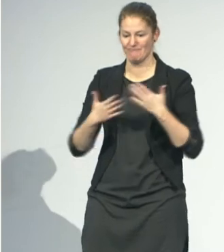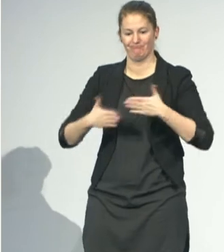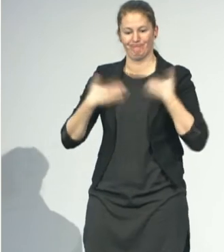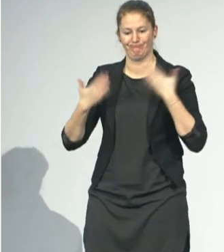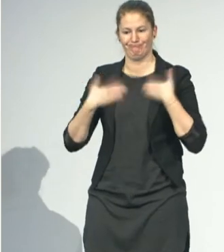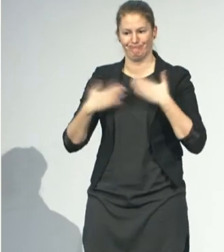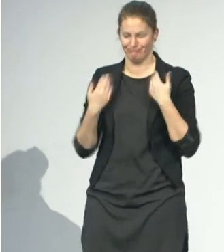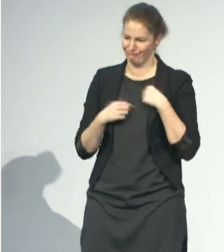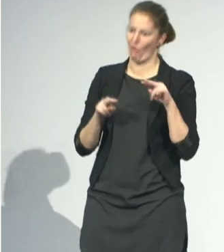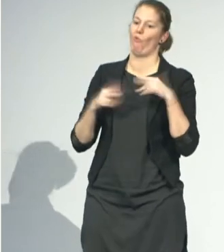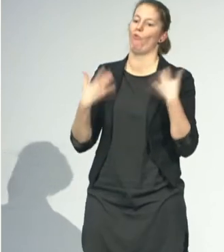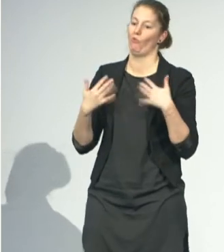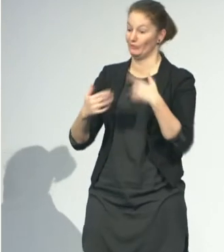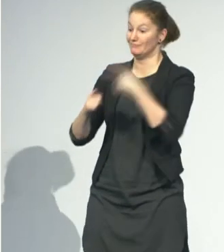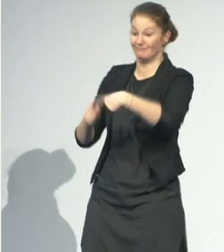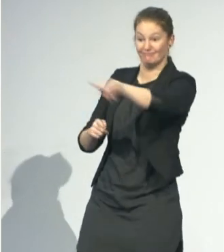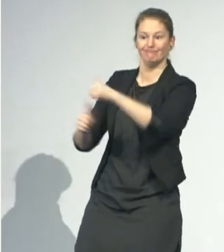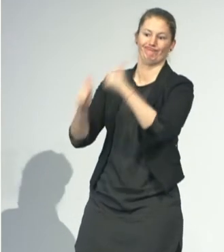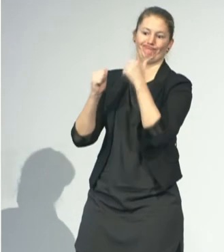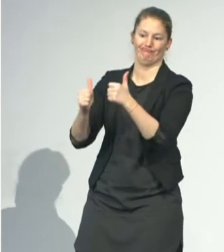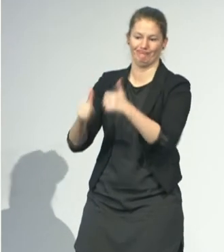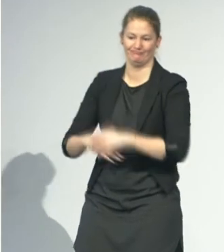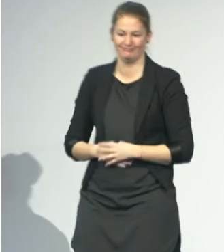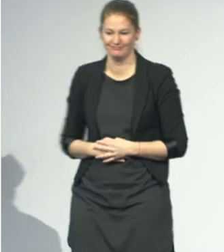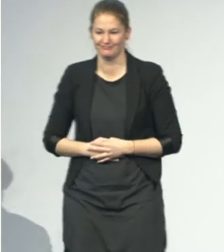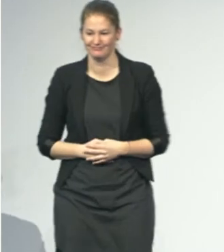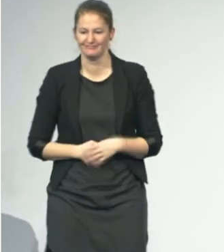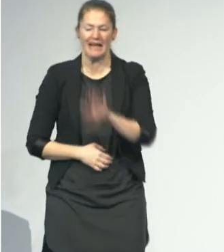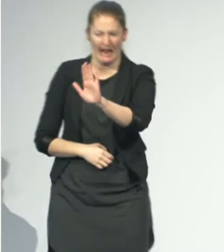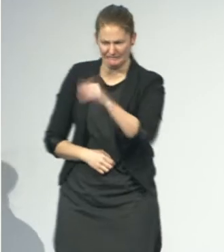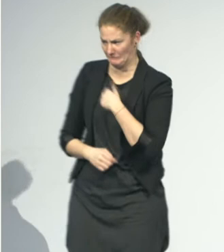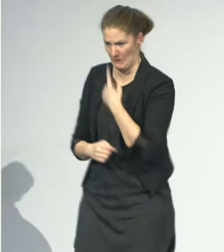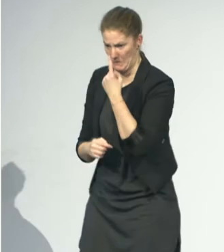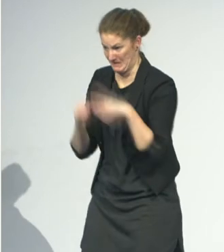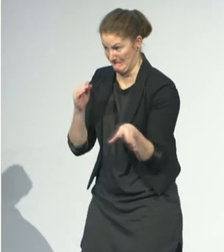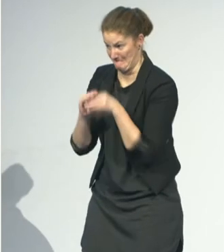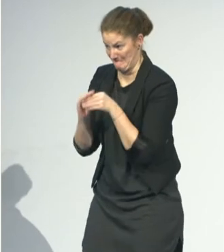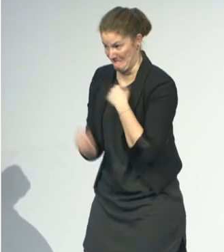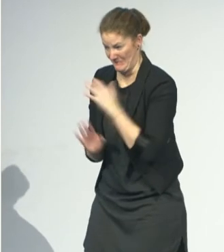I have to choose. Can you choose one more? One more, okay. Yeah. Let's see.